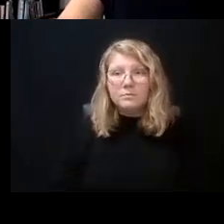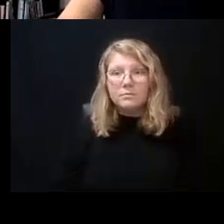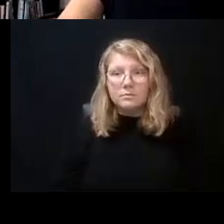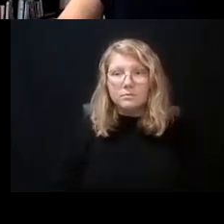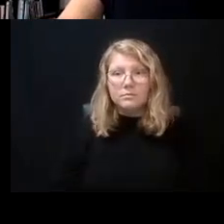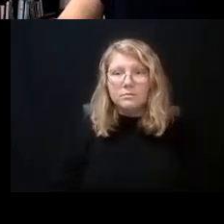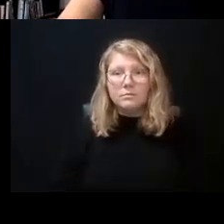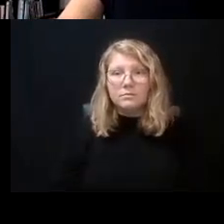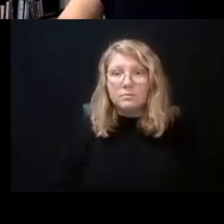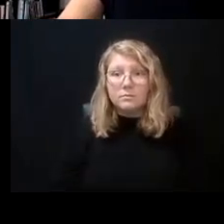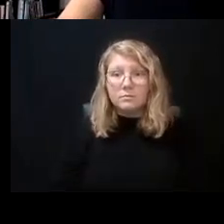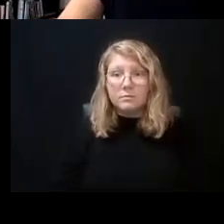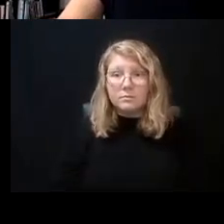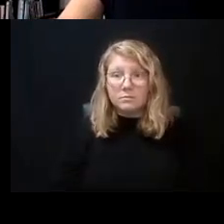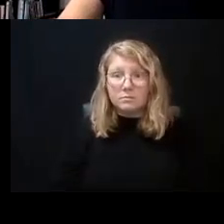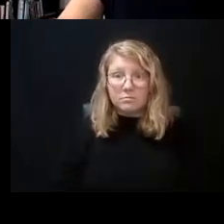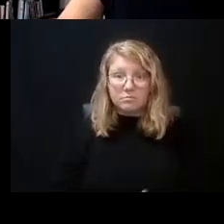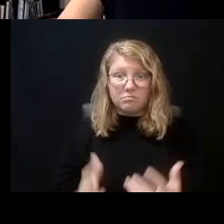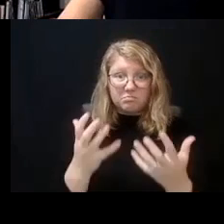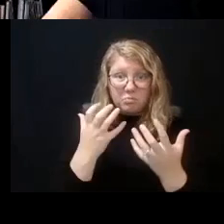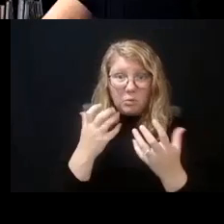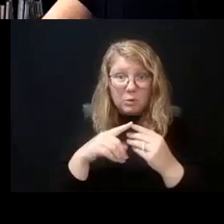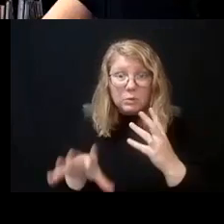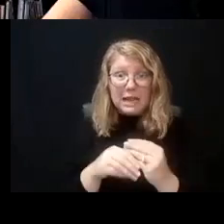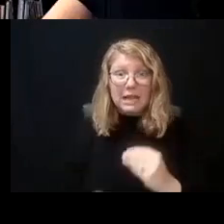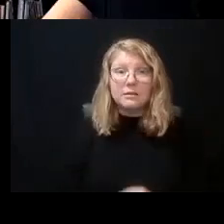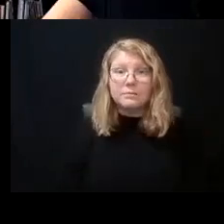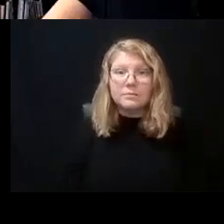Diane, is there anything that you want to add here?